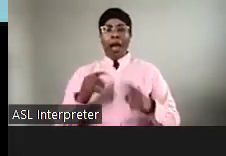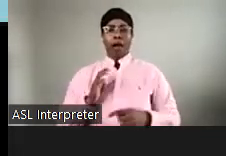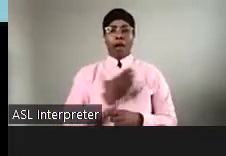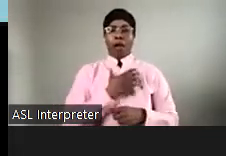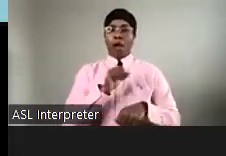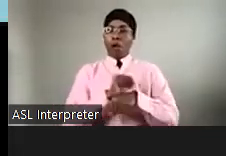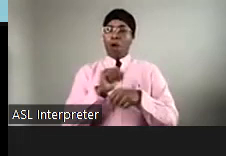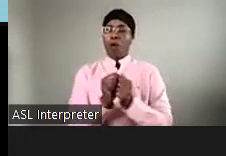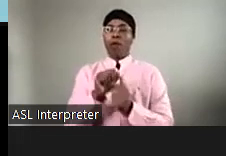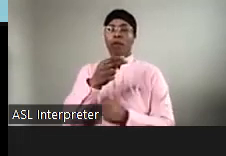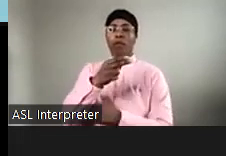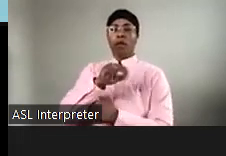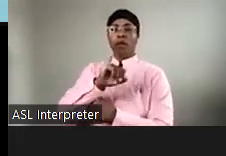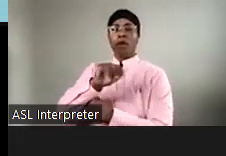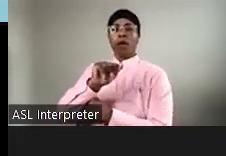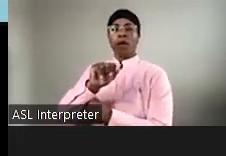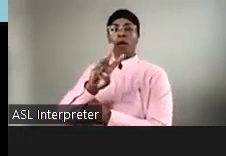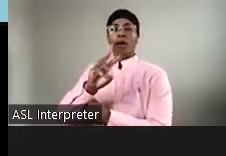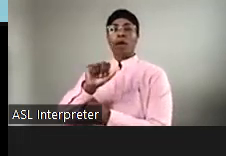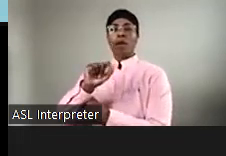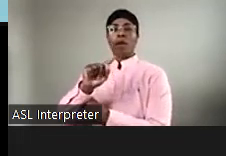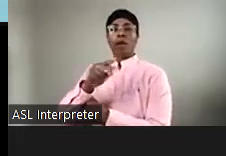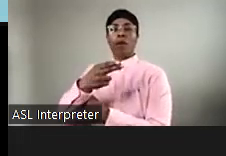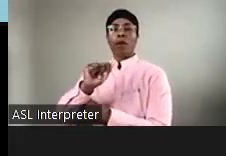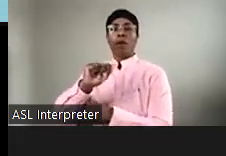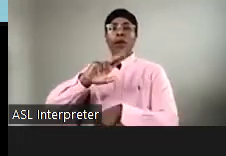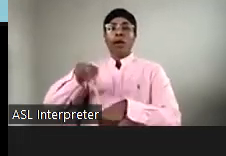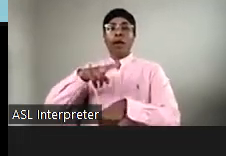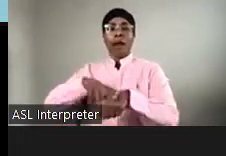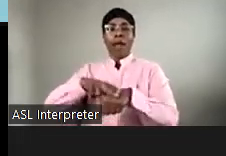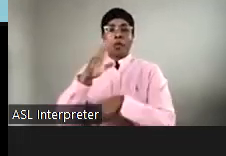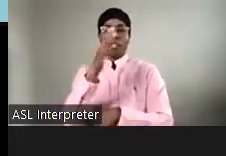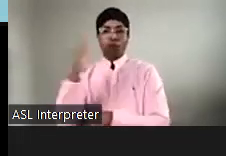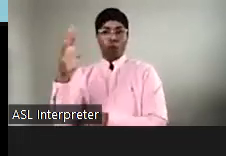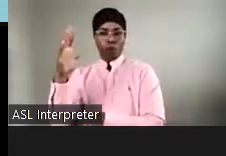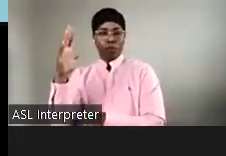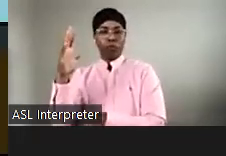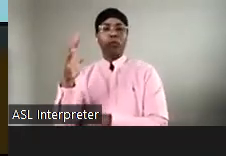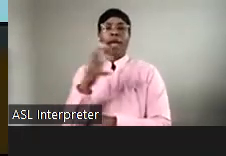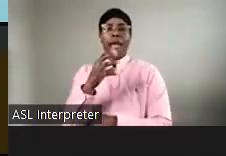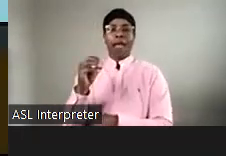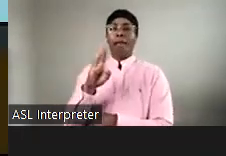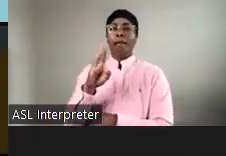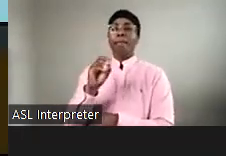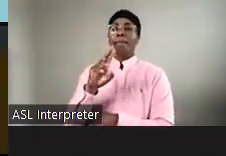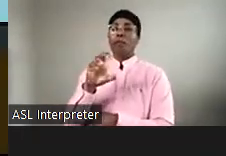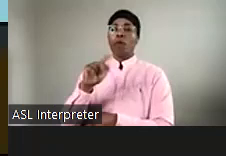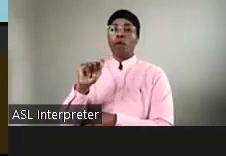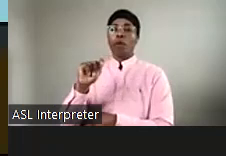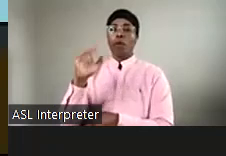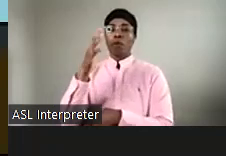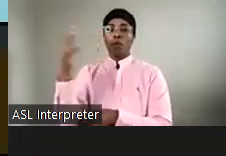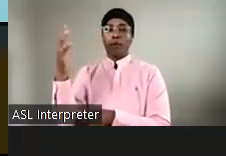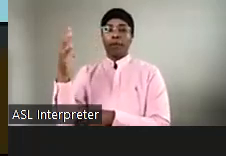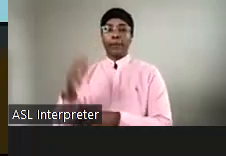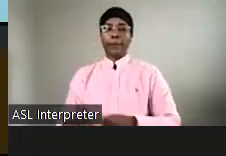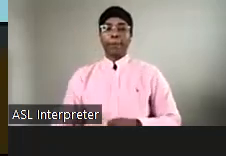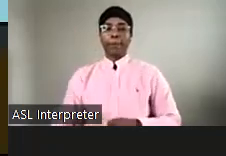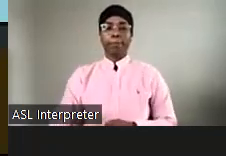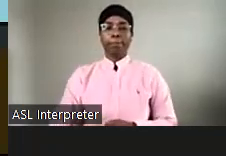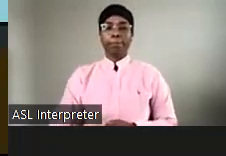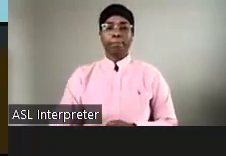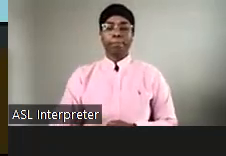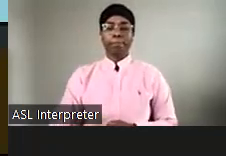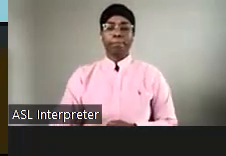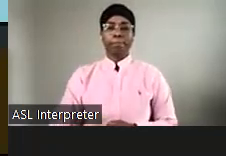on developing adaptive approaches to co-stewardship and remnant boreal forest ecosystems. So just as